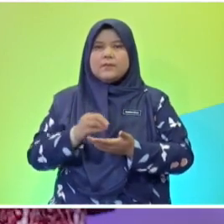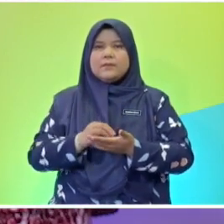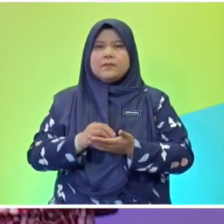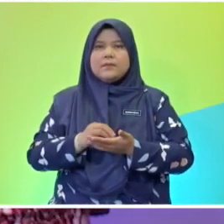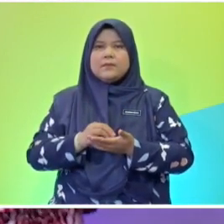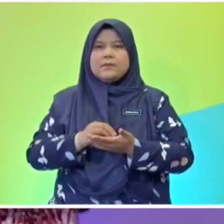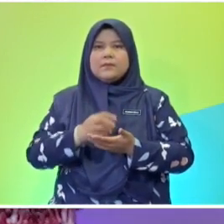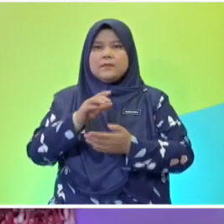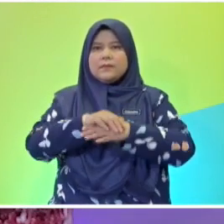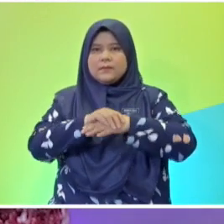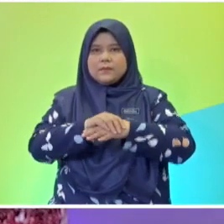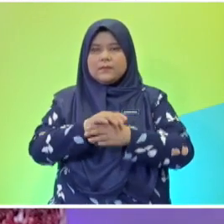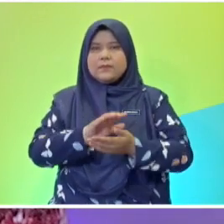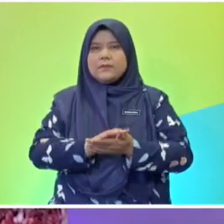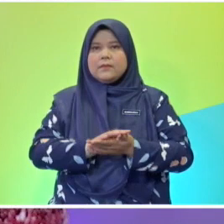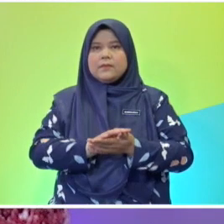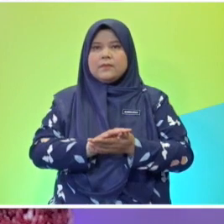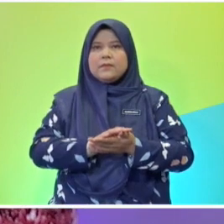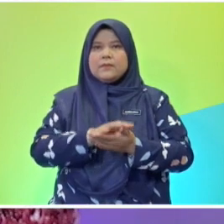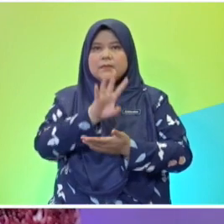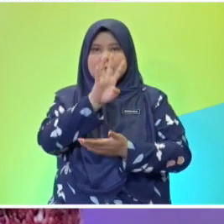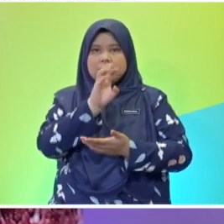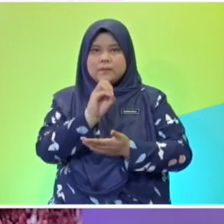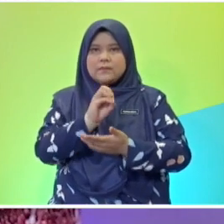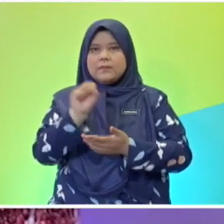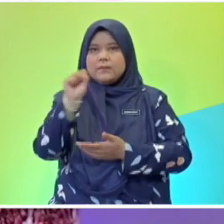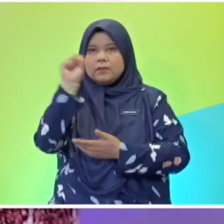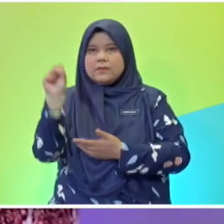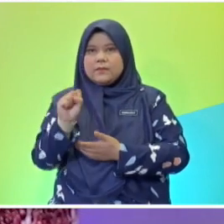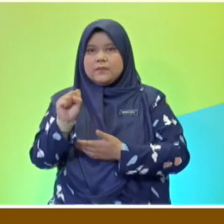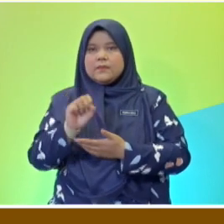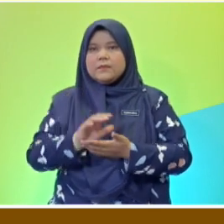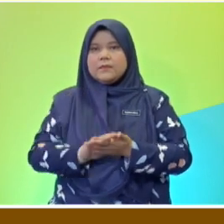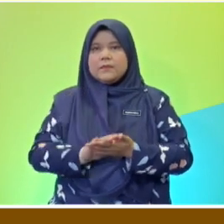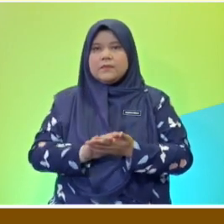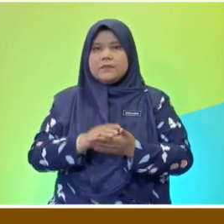it consists of 40 questions. Okay, and there are variety